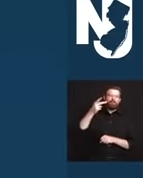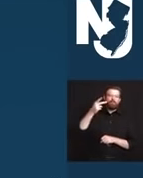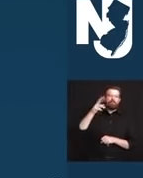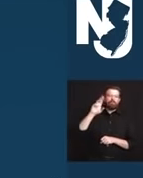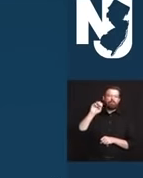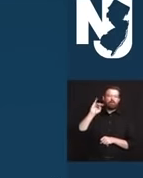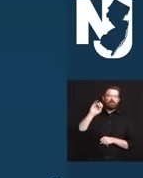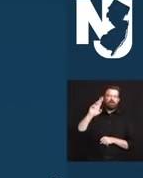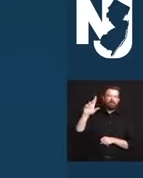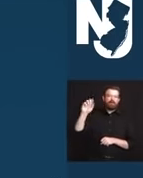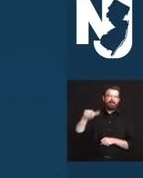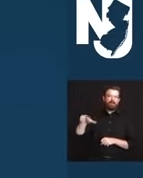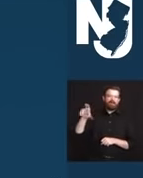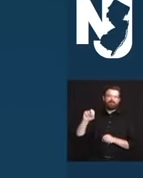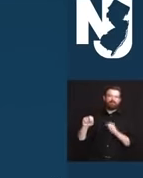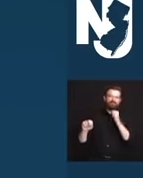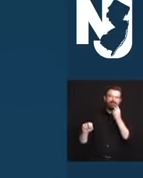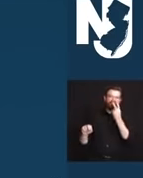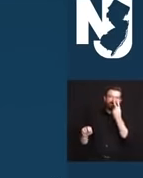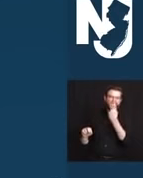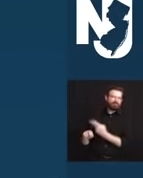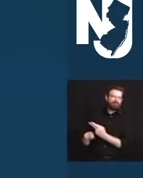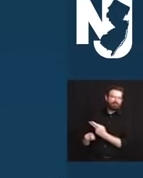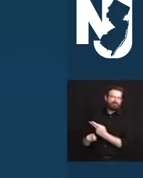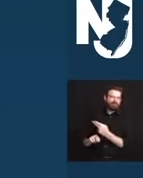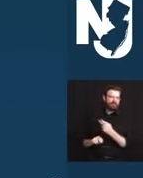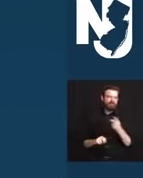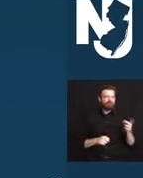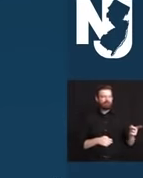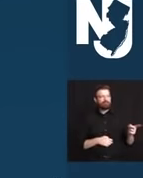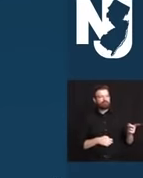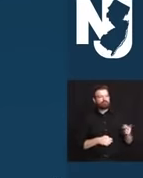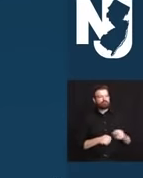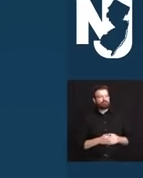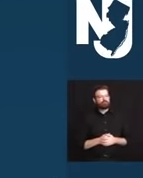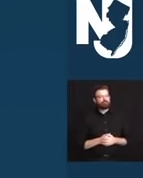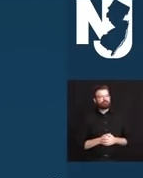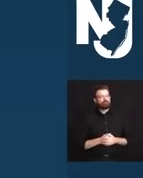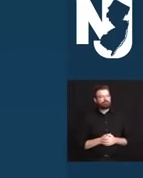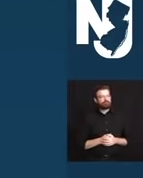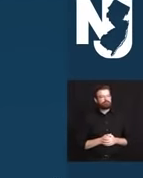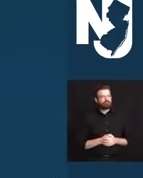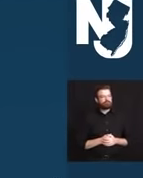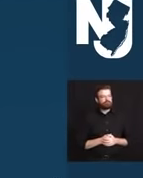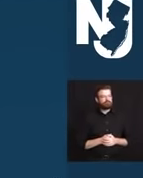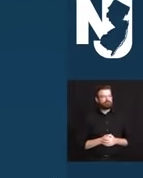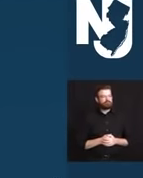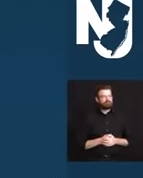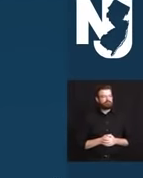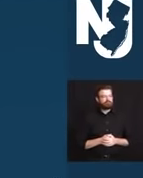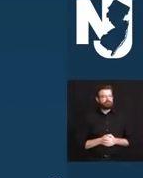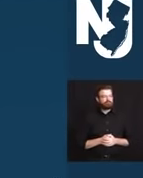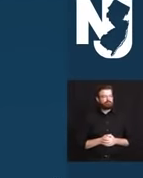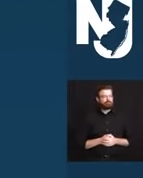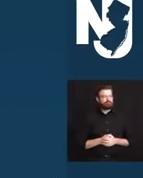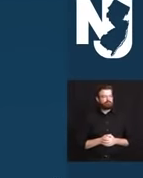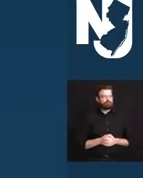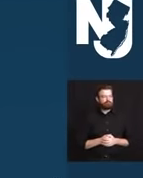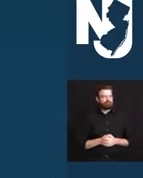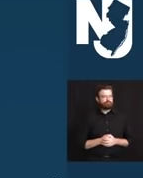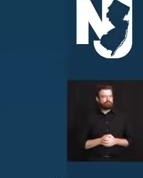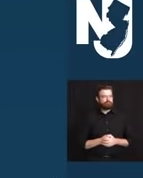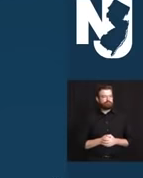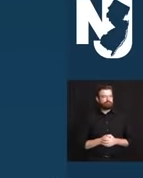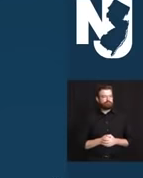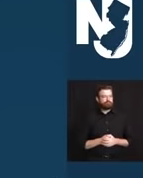made famous in the Broadway musical Carousel, and made even more famous by Liverpool's own Jerry and the Pacemakers, you'll